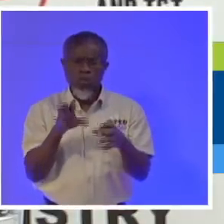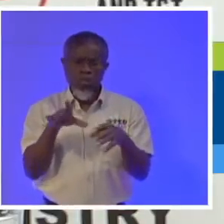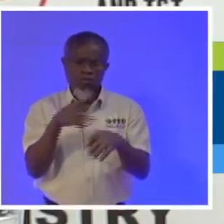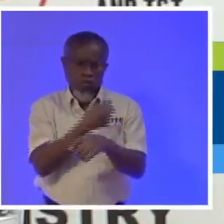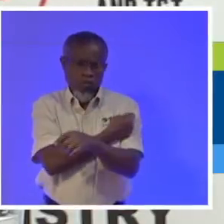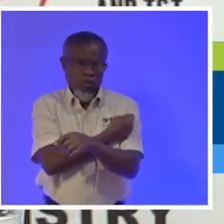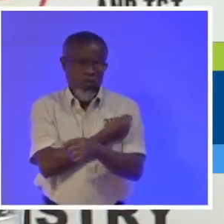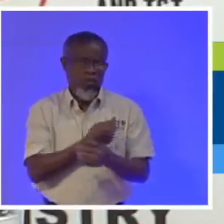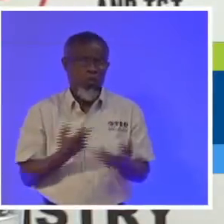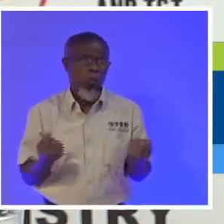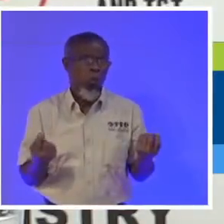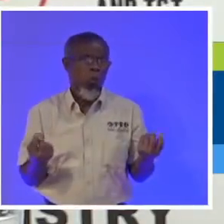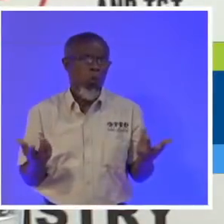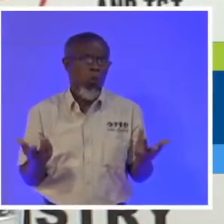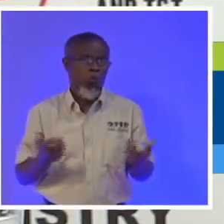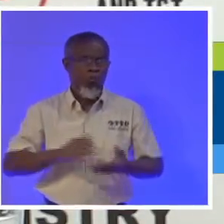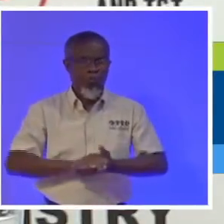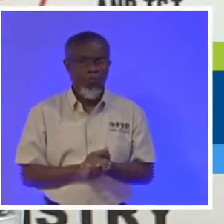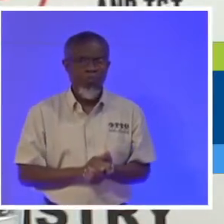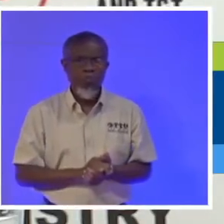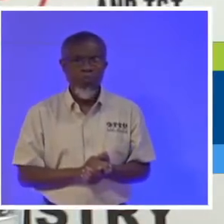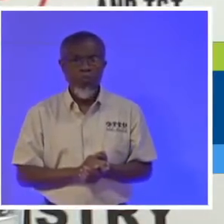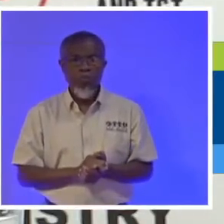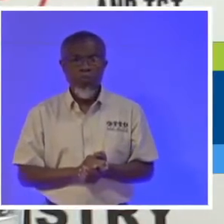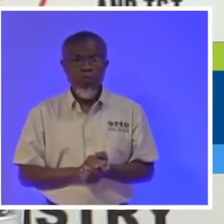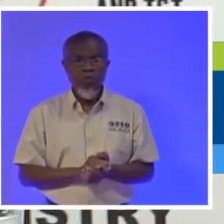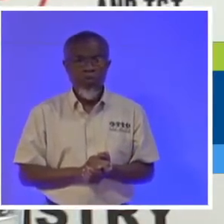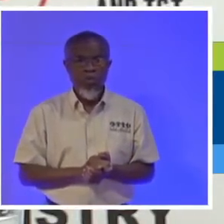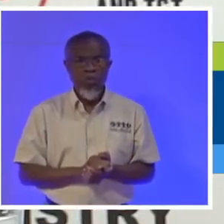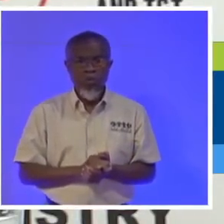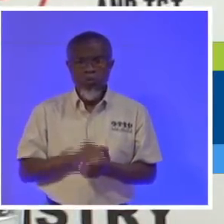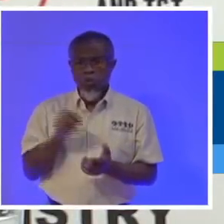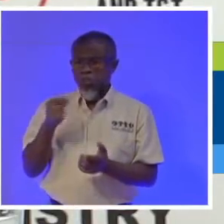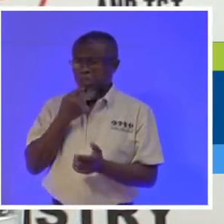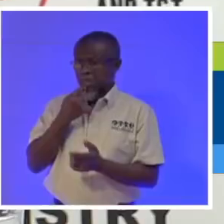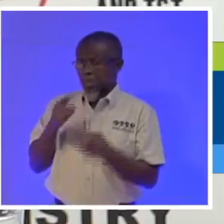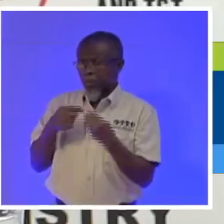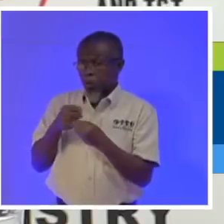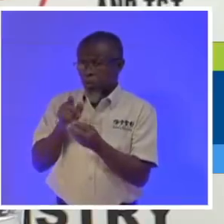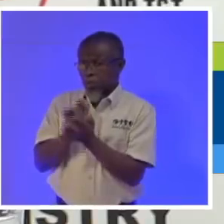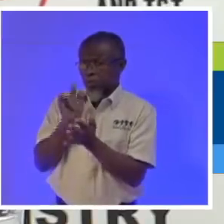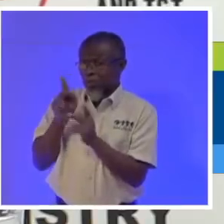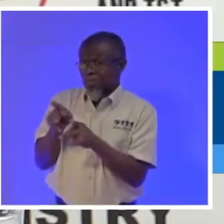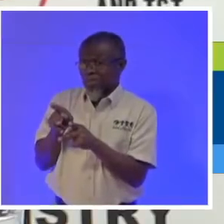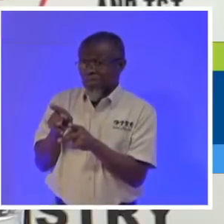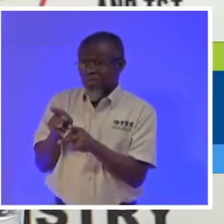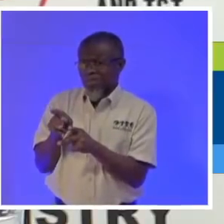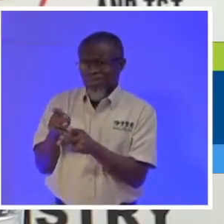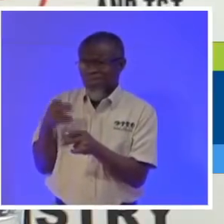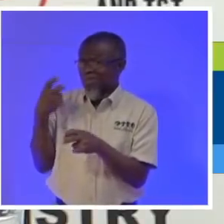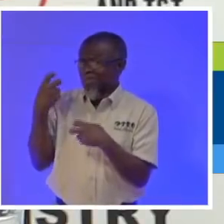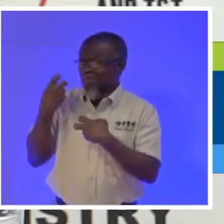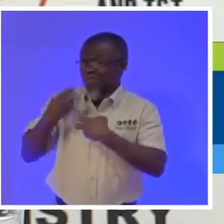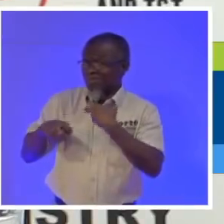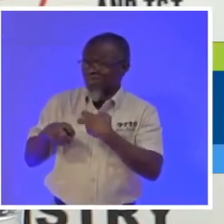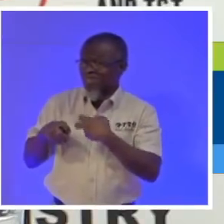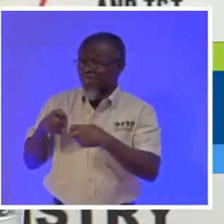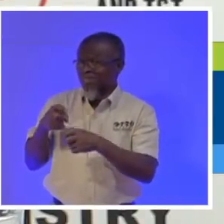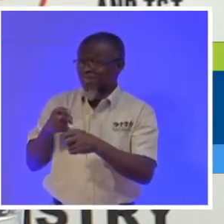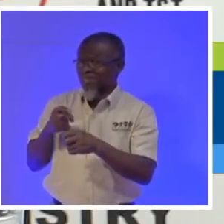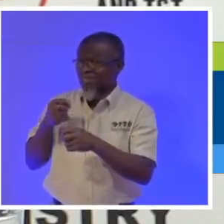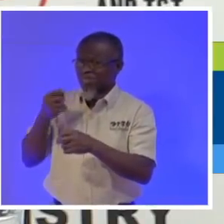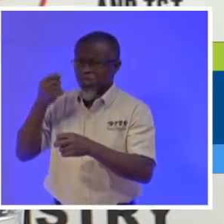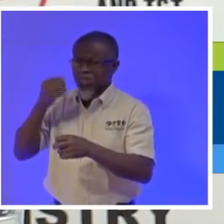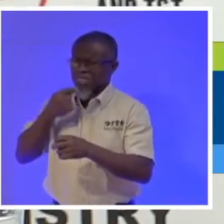person, it is difficult to verify that type of claim. What I suggest you do